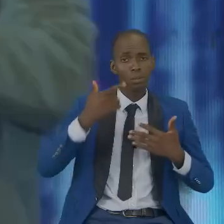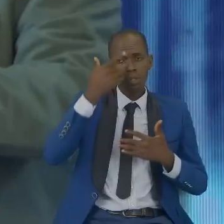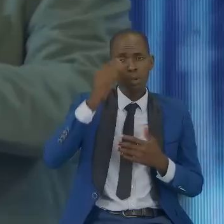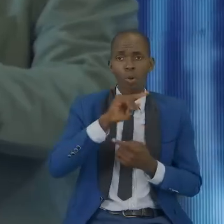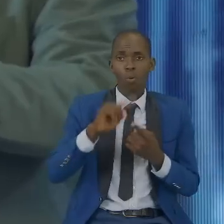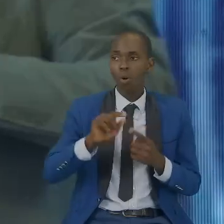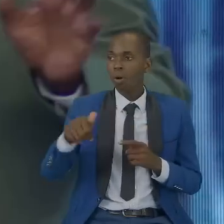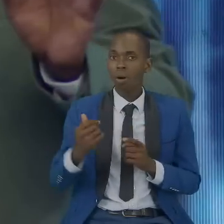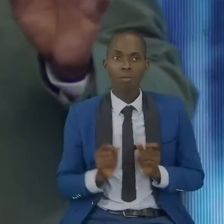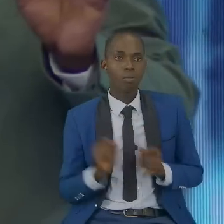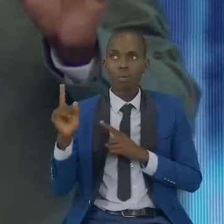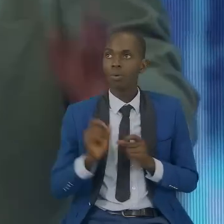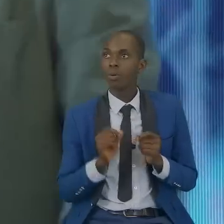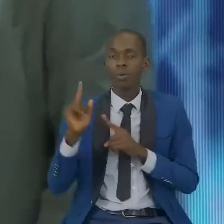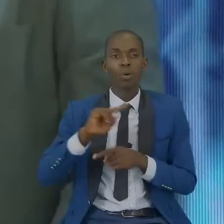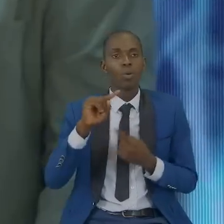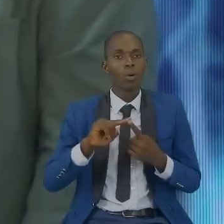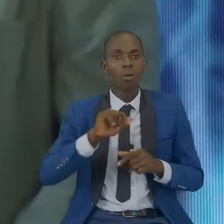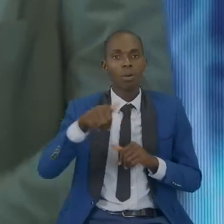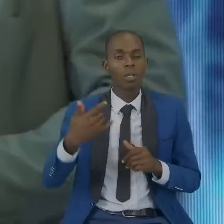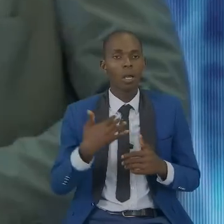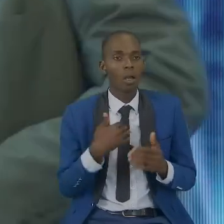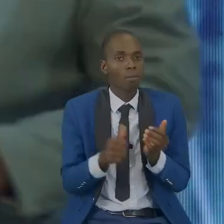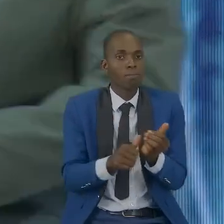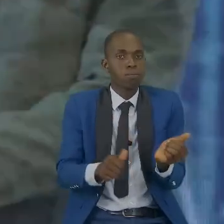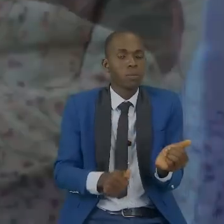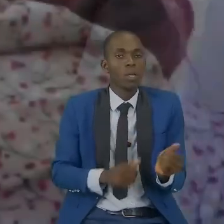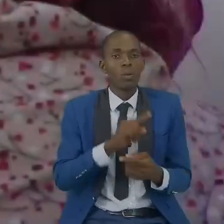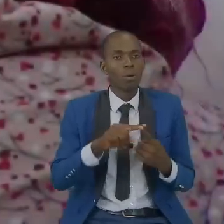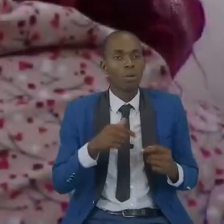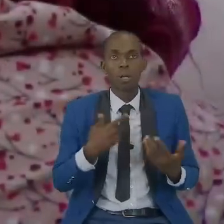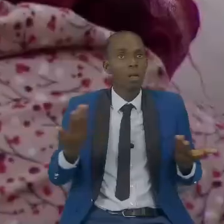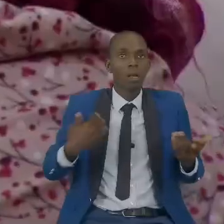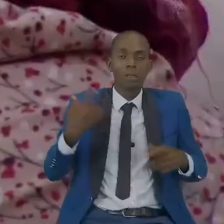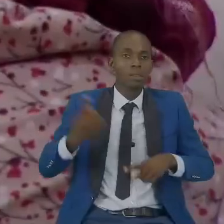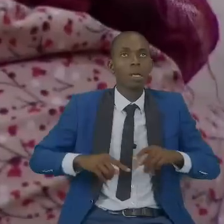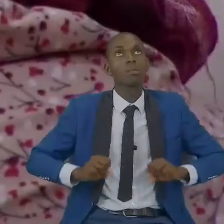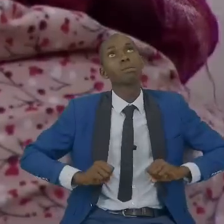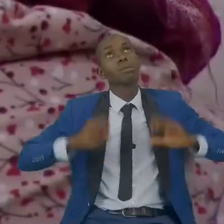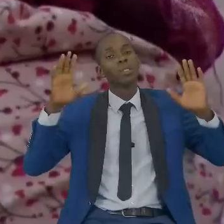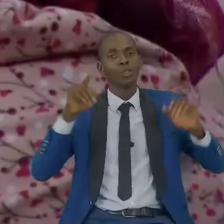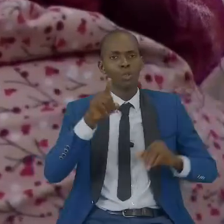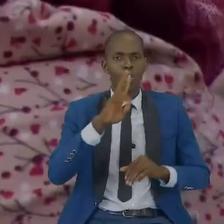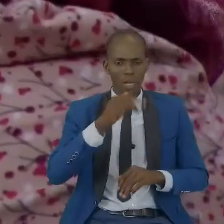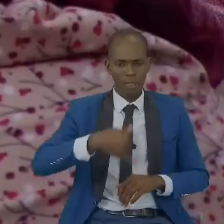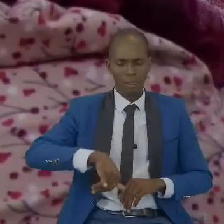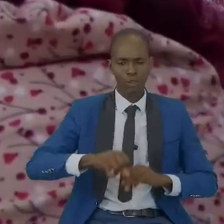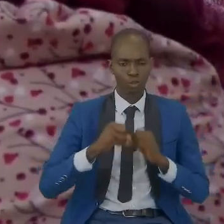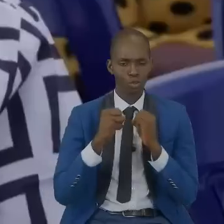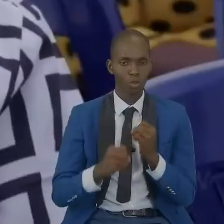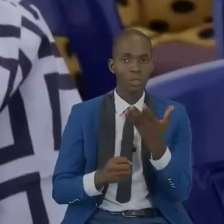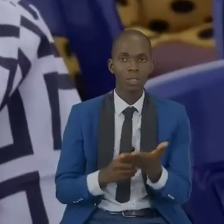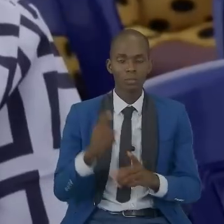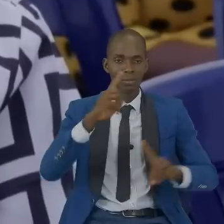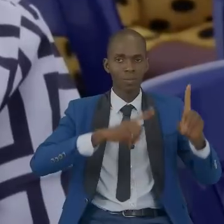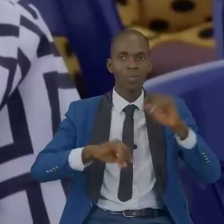have run away, and when others have said this is too much for them, you're still there. I am still